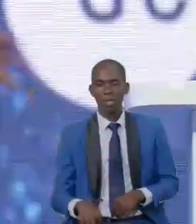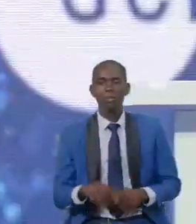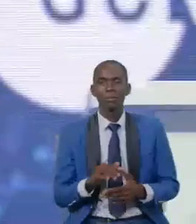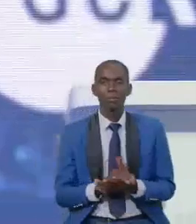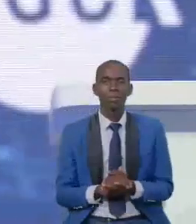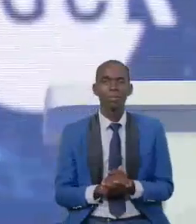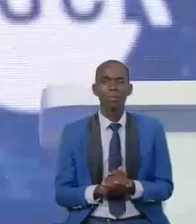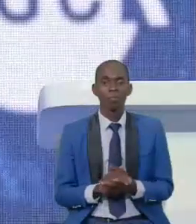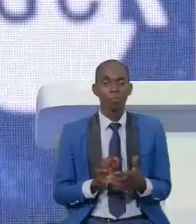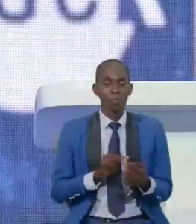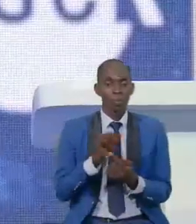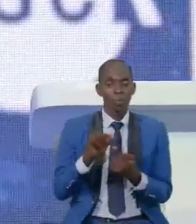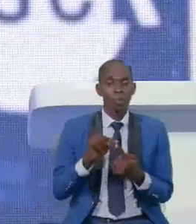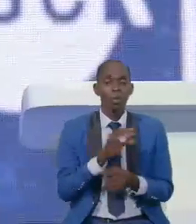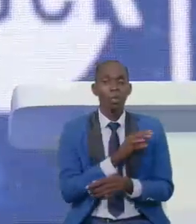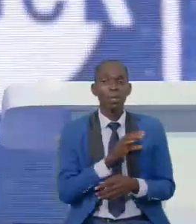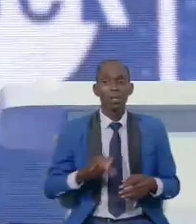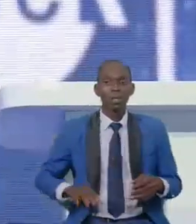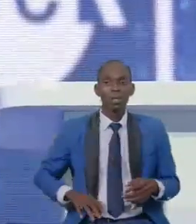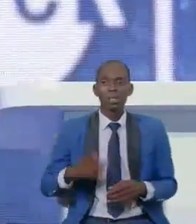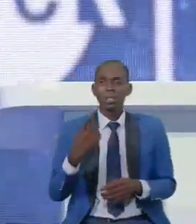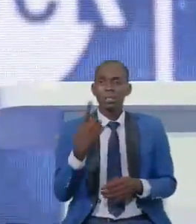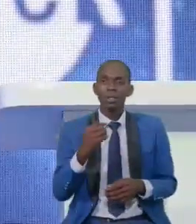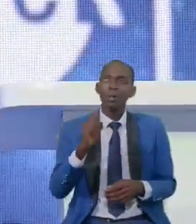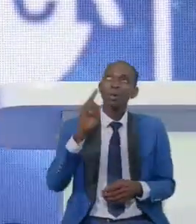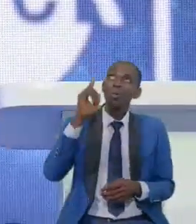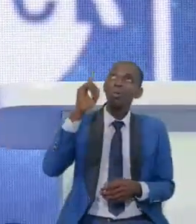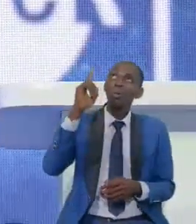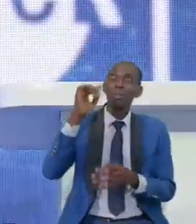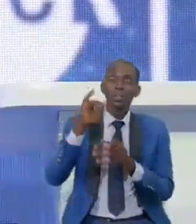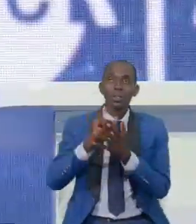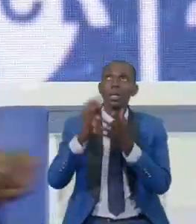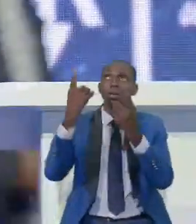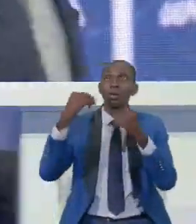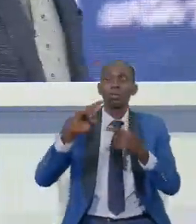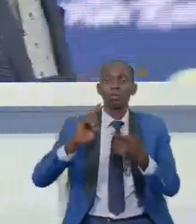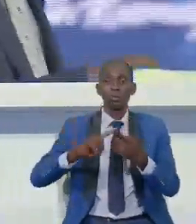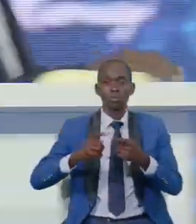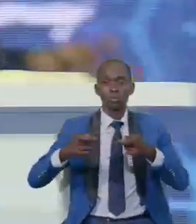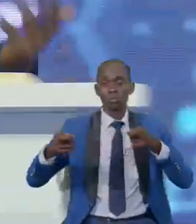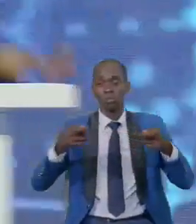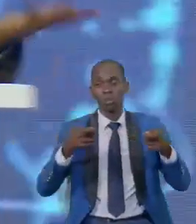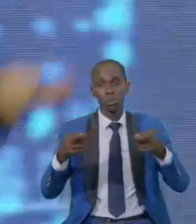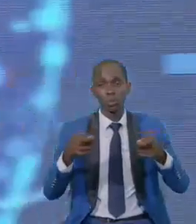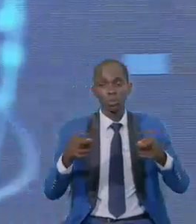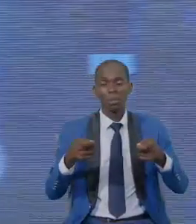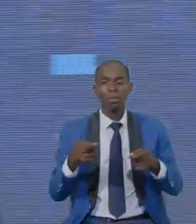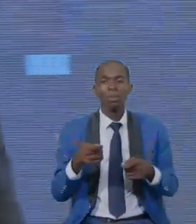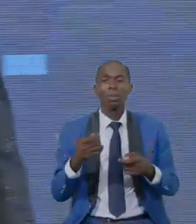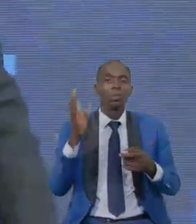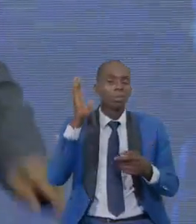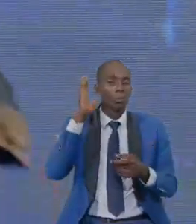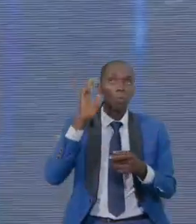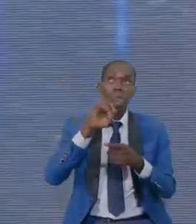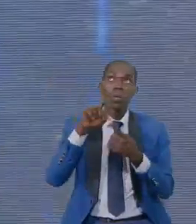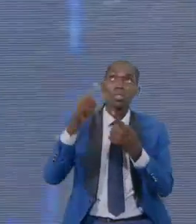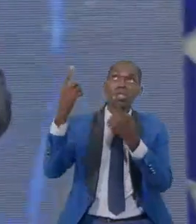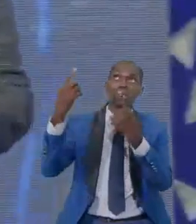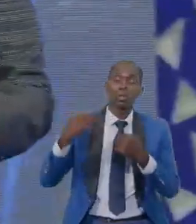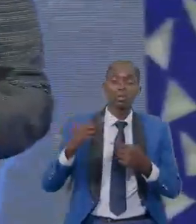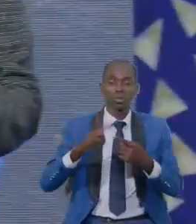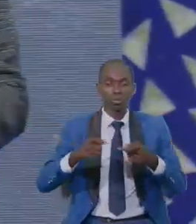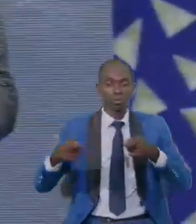When Christ, the one that comes to govern, when he comes to reign in your